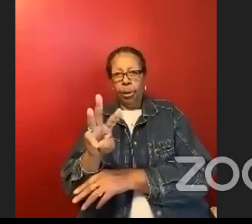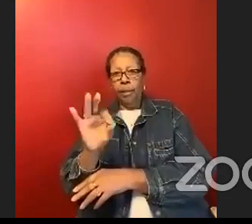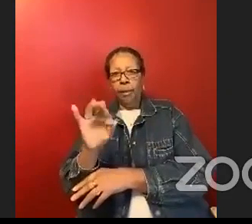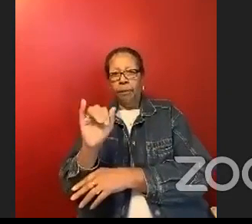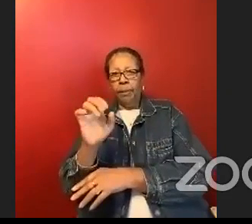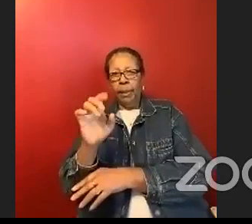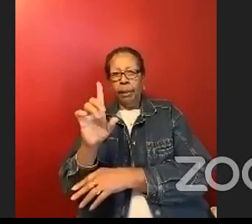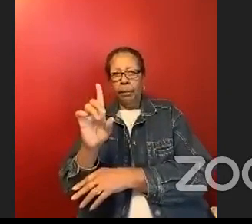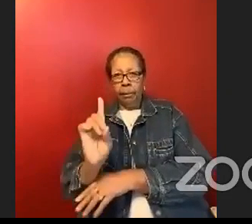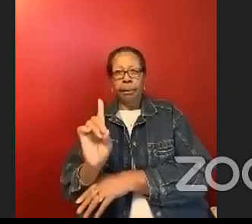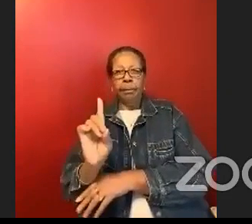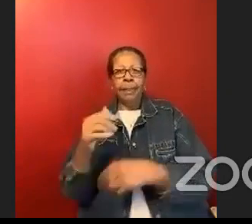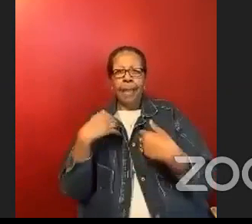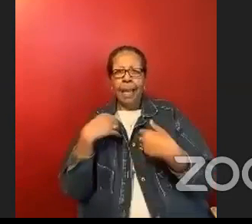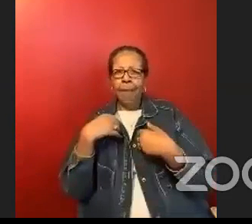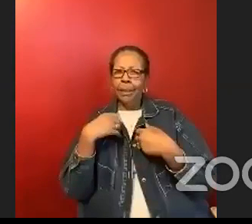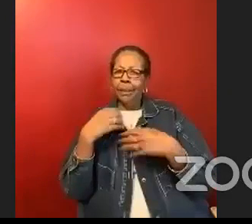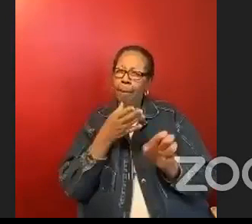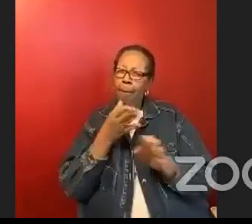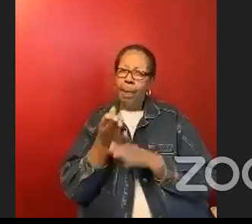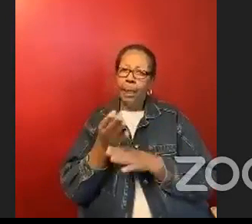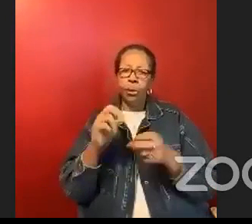Good morning, church. This is Abel.